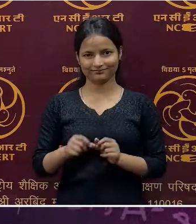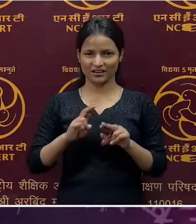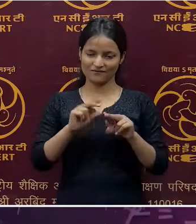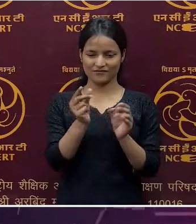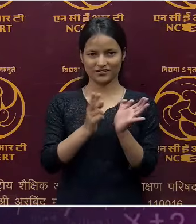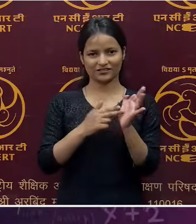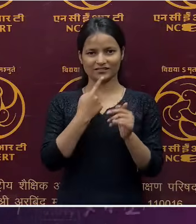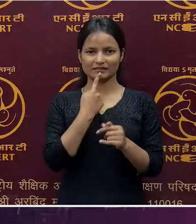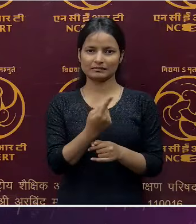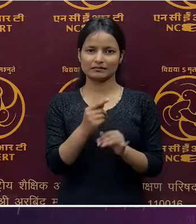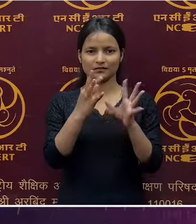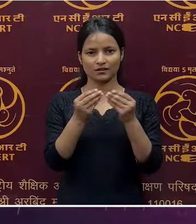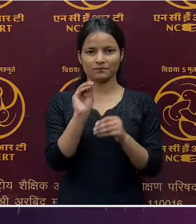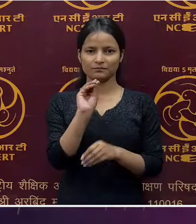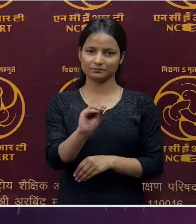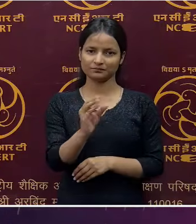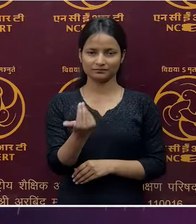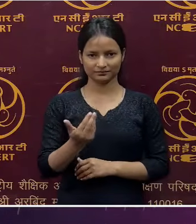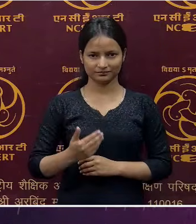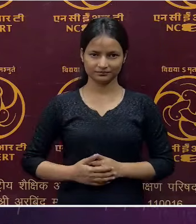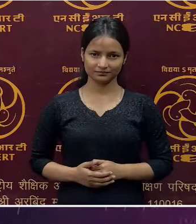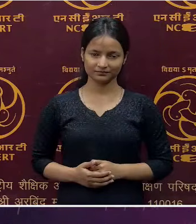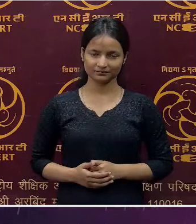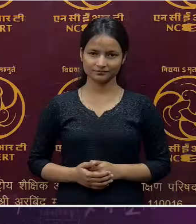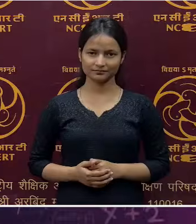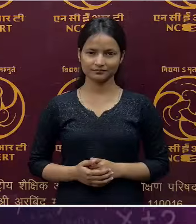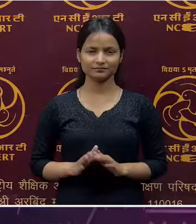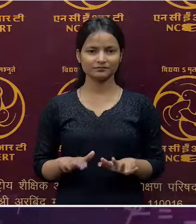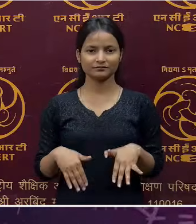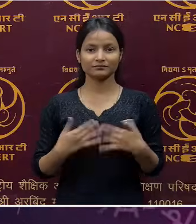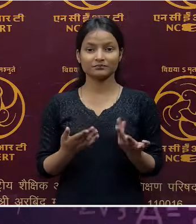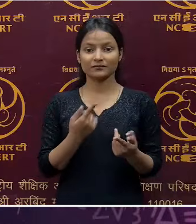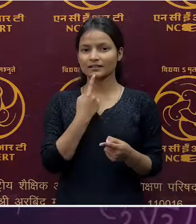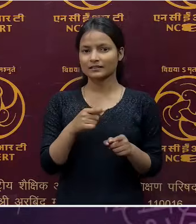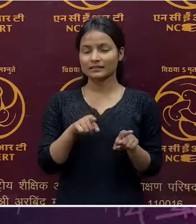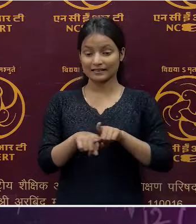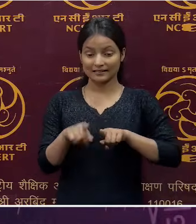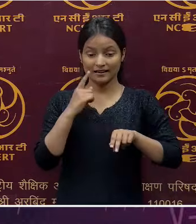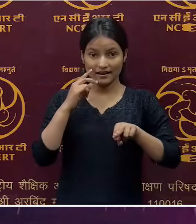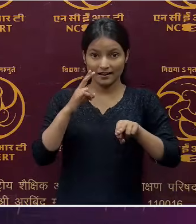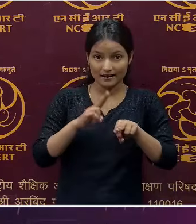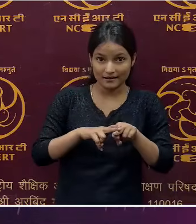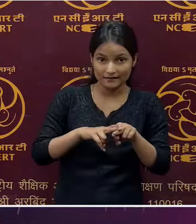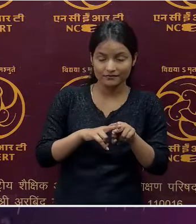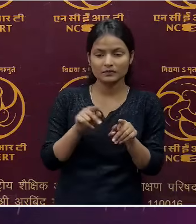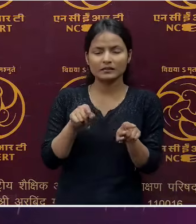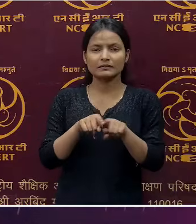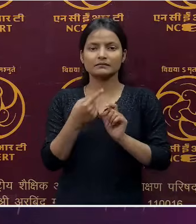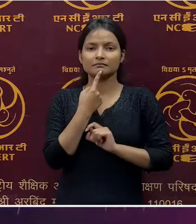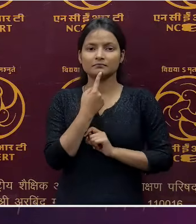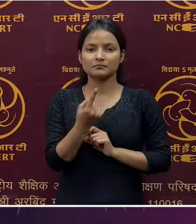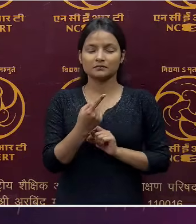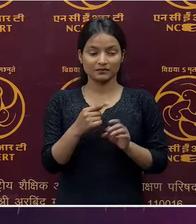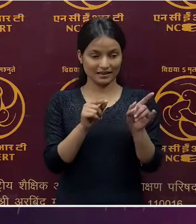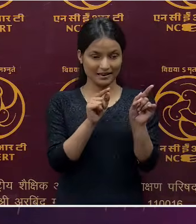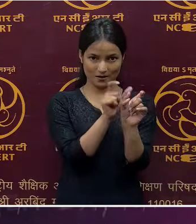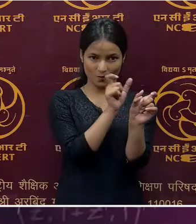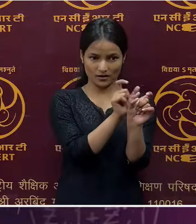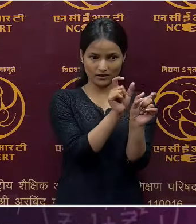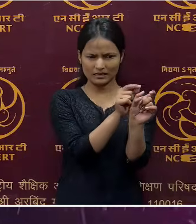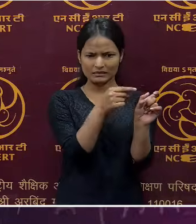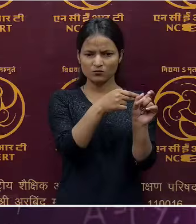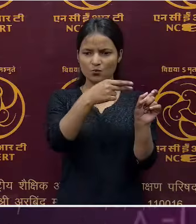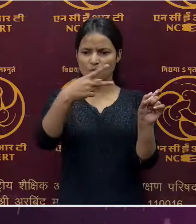function. Here we can see that any of the element is not associated with two elements. So it's a perfect example of function, and each